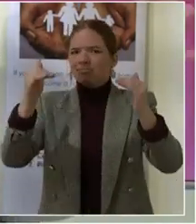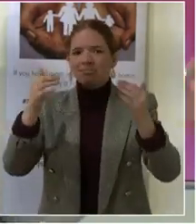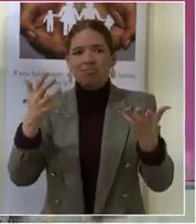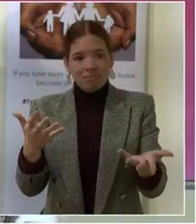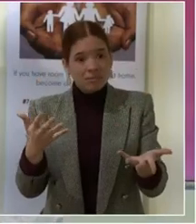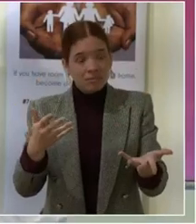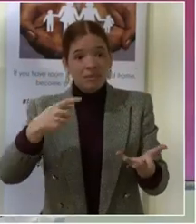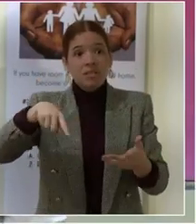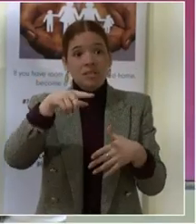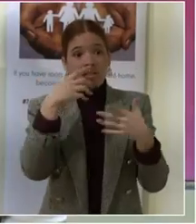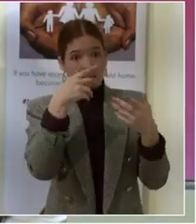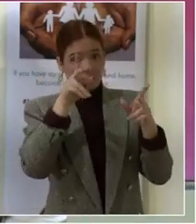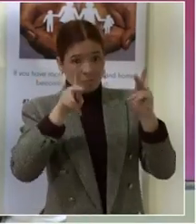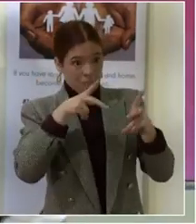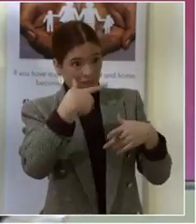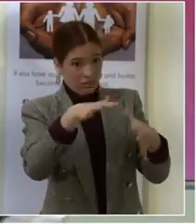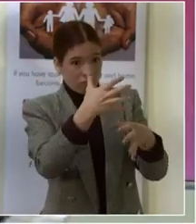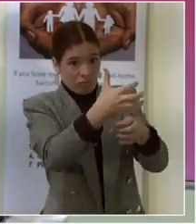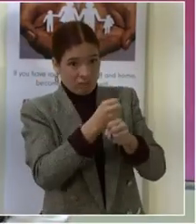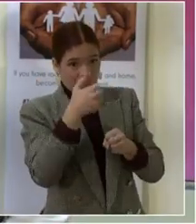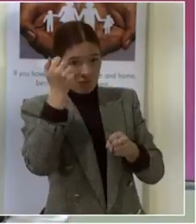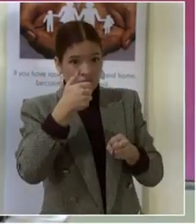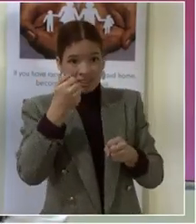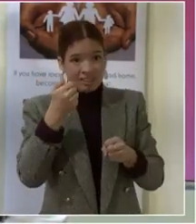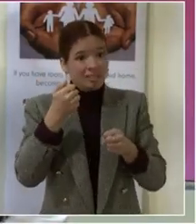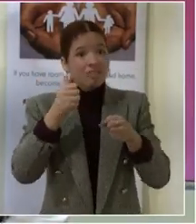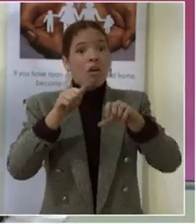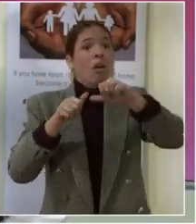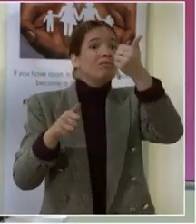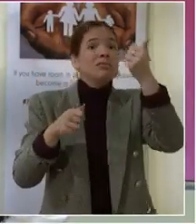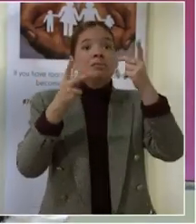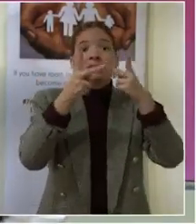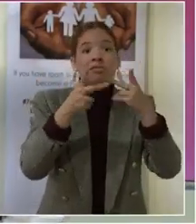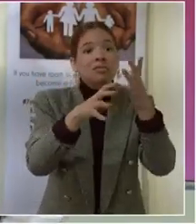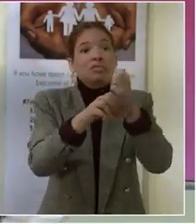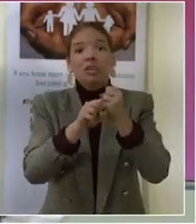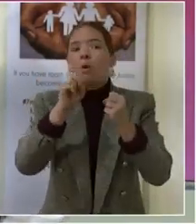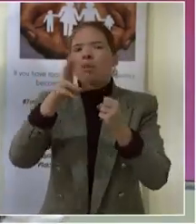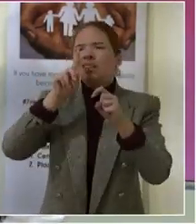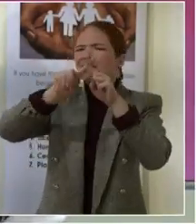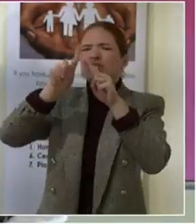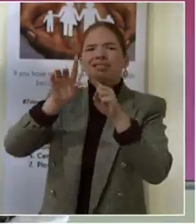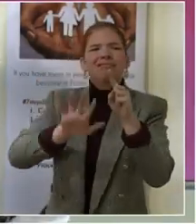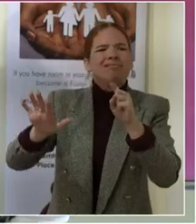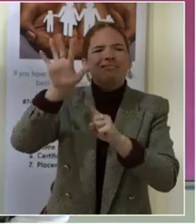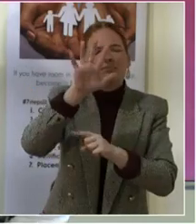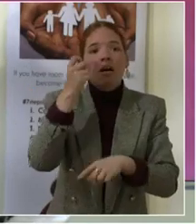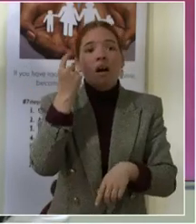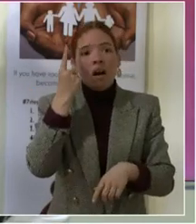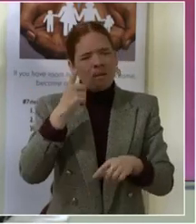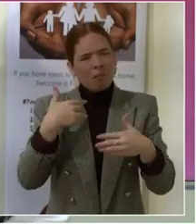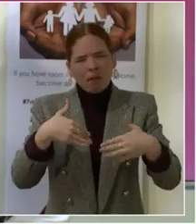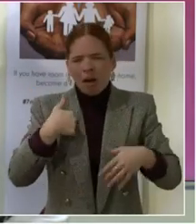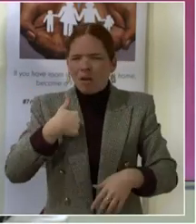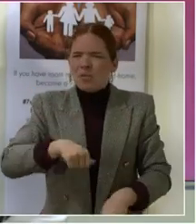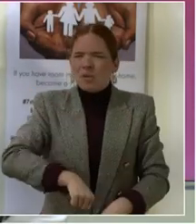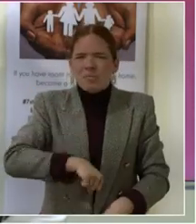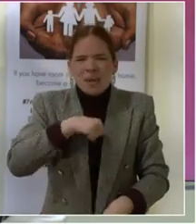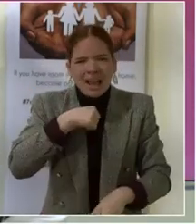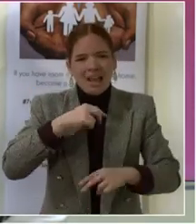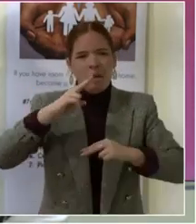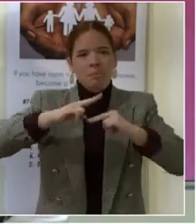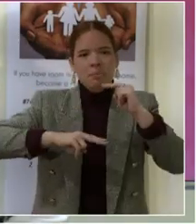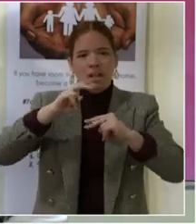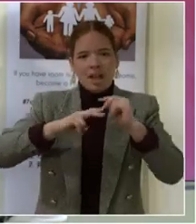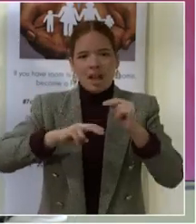grants, gone on to get grants from other places. And so really proud of the Building Blocks grantee